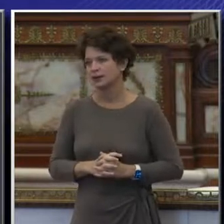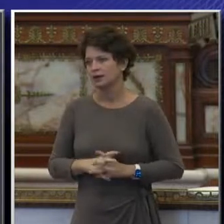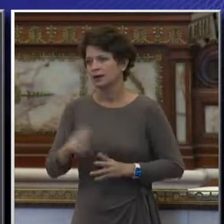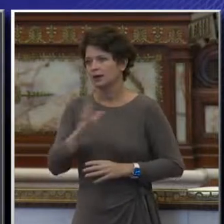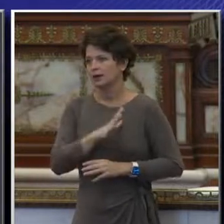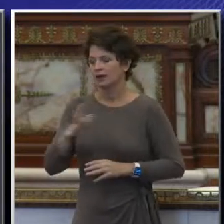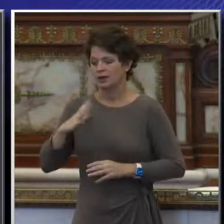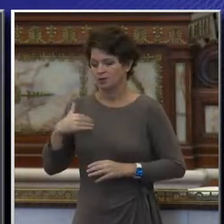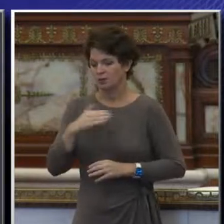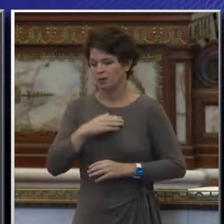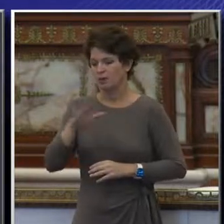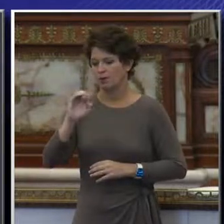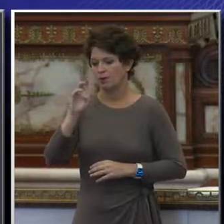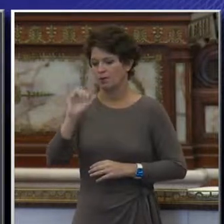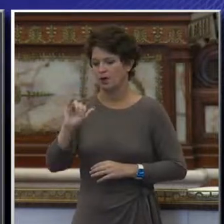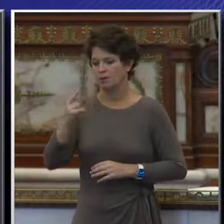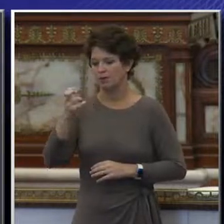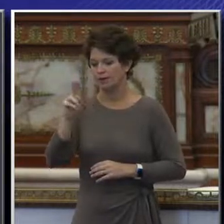Councilmember Bobby Heenan.